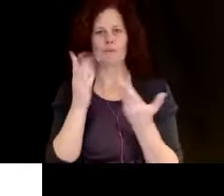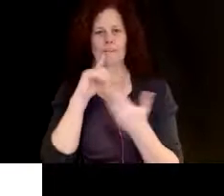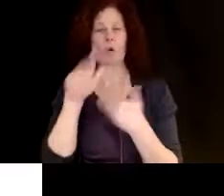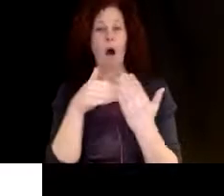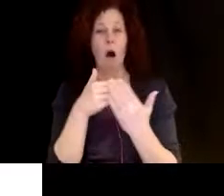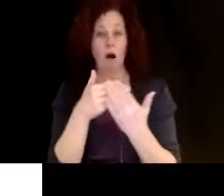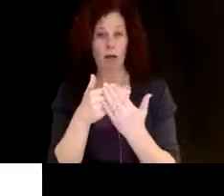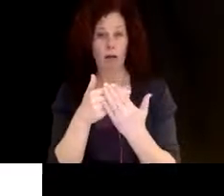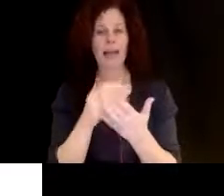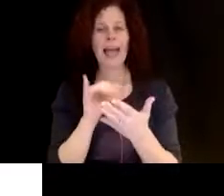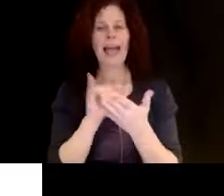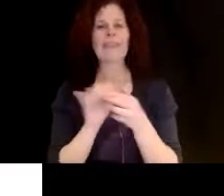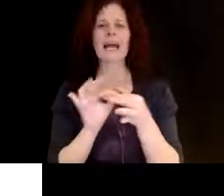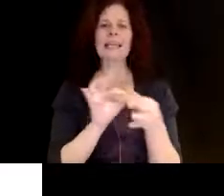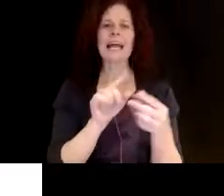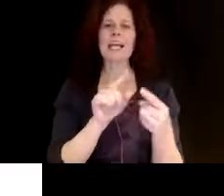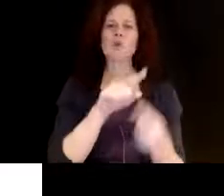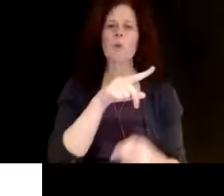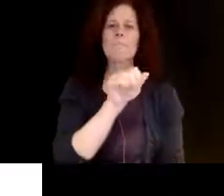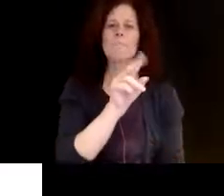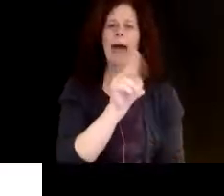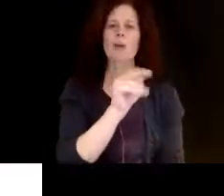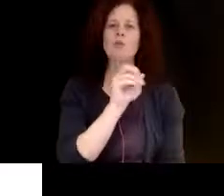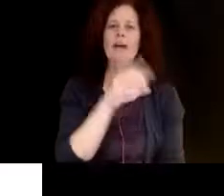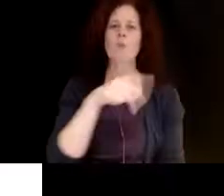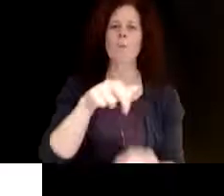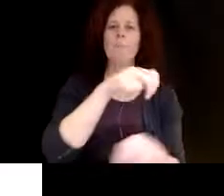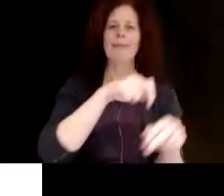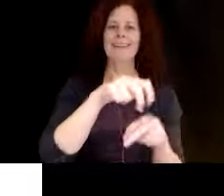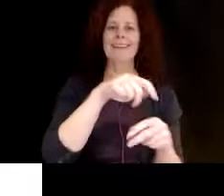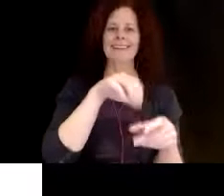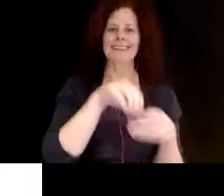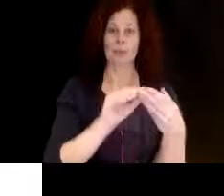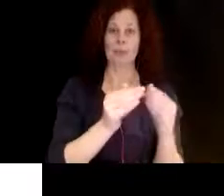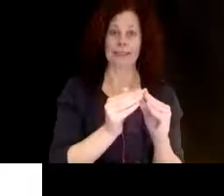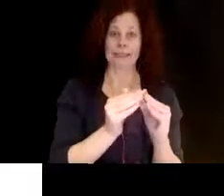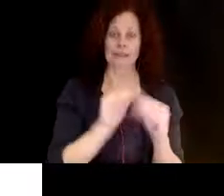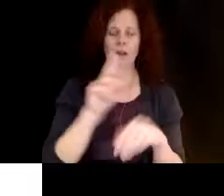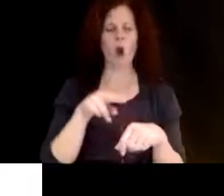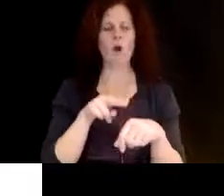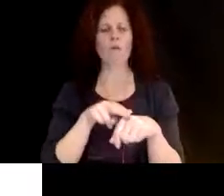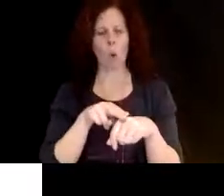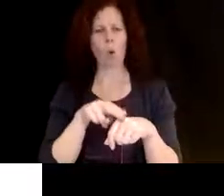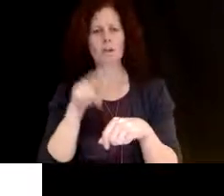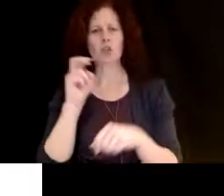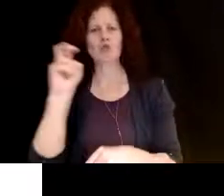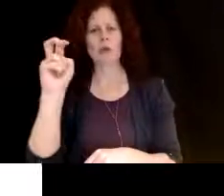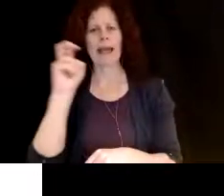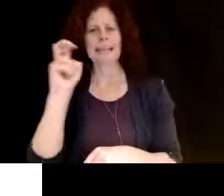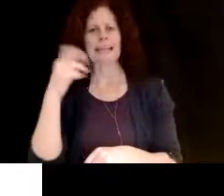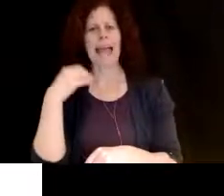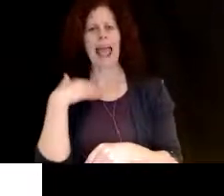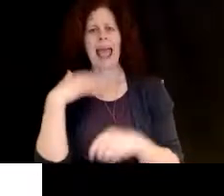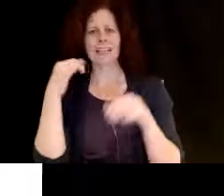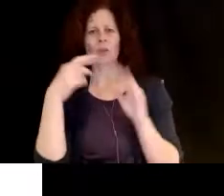in our communities. Now, transit agencies do have ADA standards that they need to comply with, but most of these focus